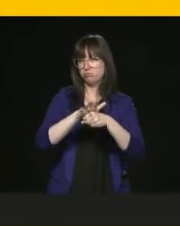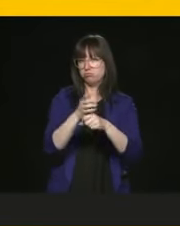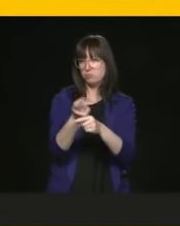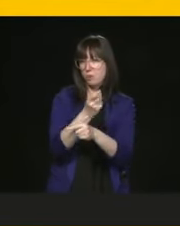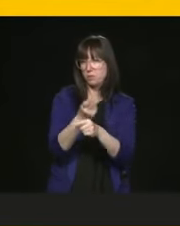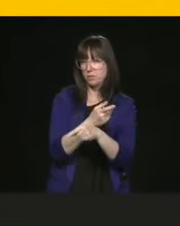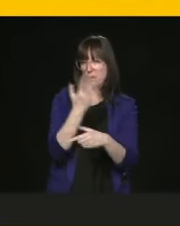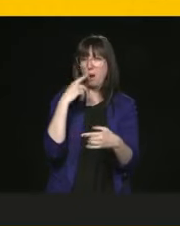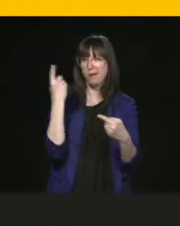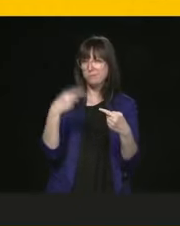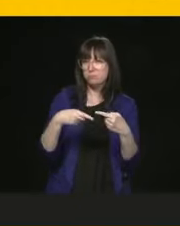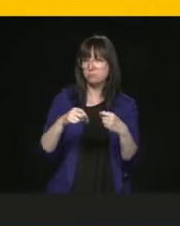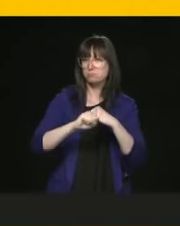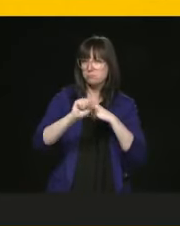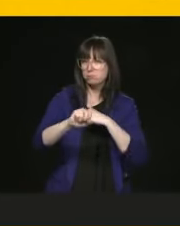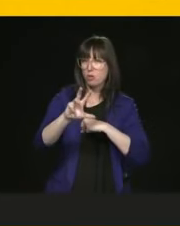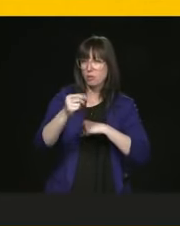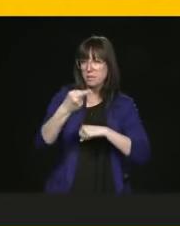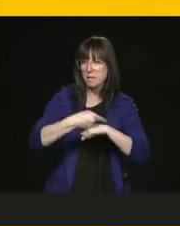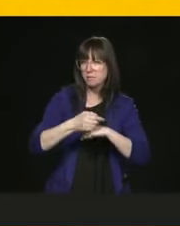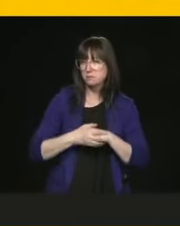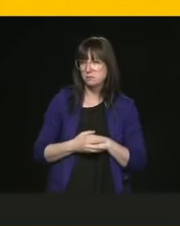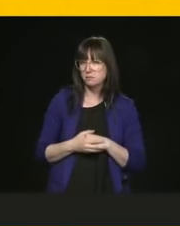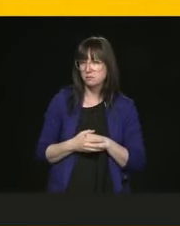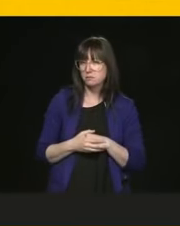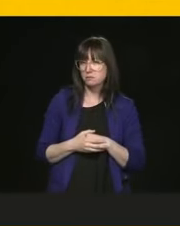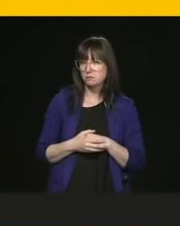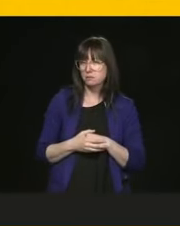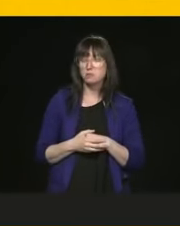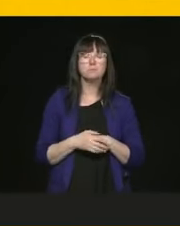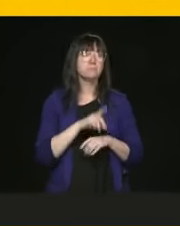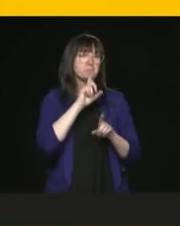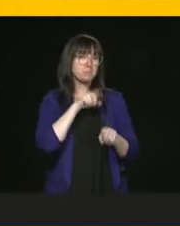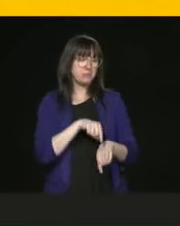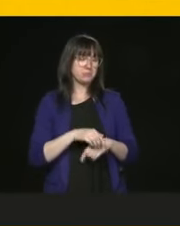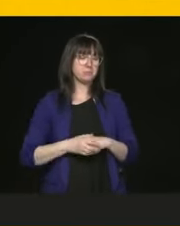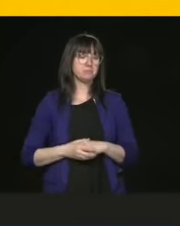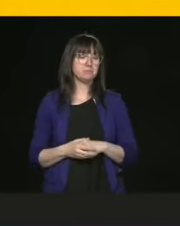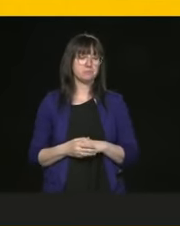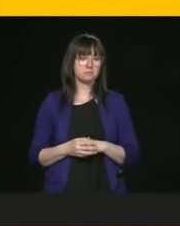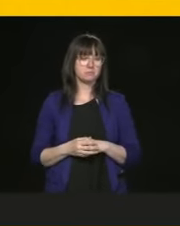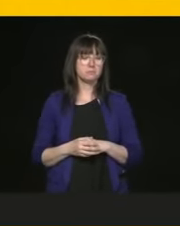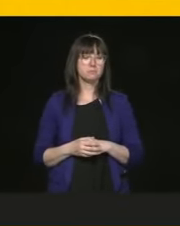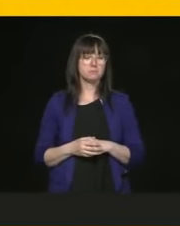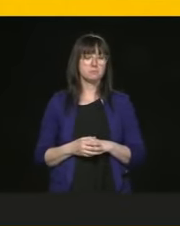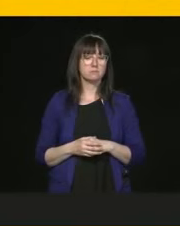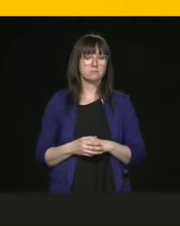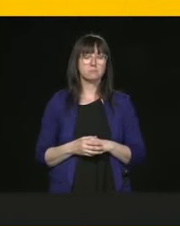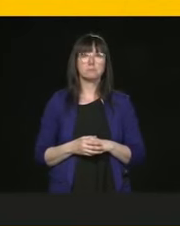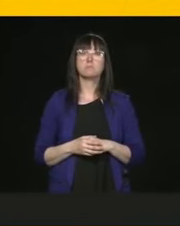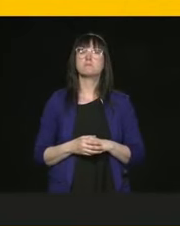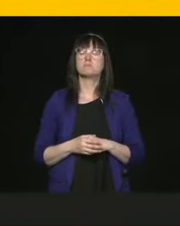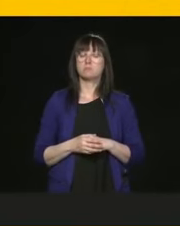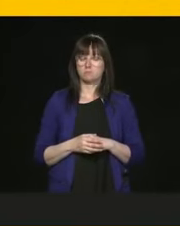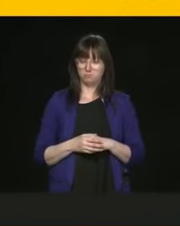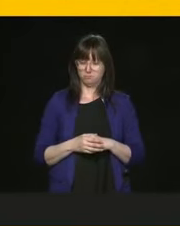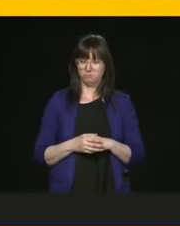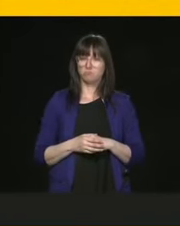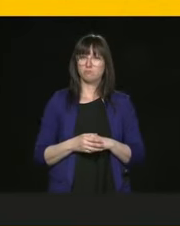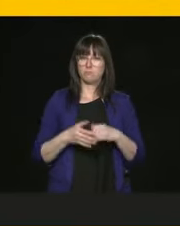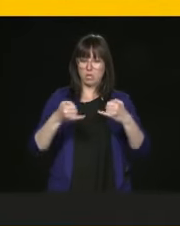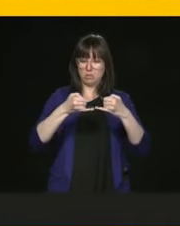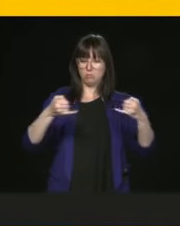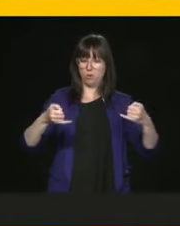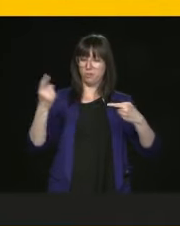Well, we closed our borders to international travelers many weeks ago. les gens de tous les pays du monde. And